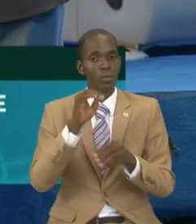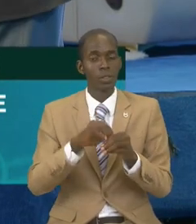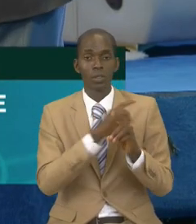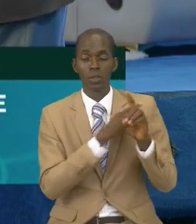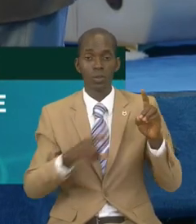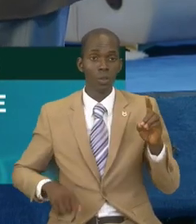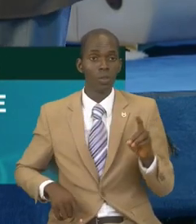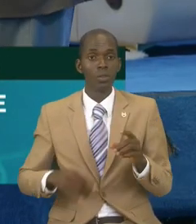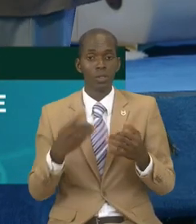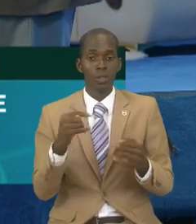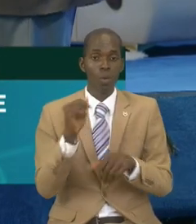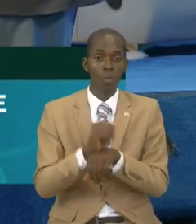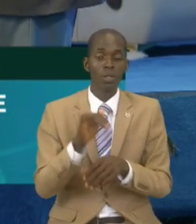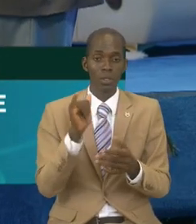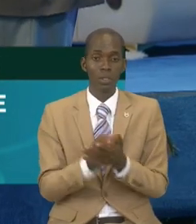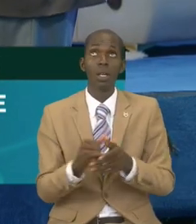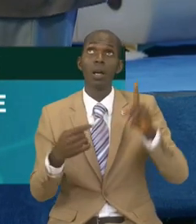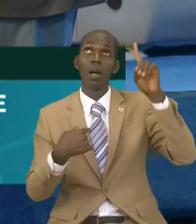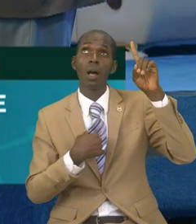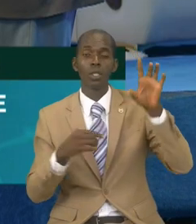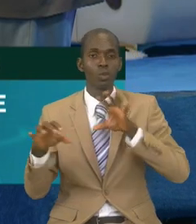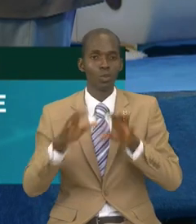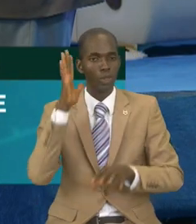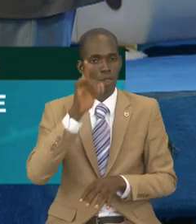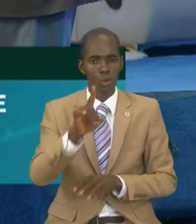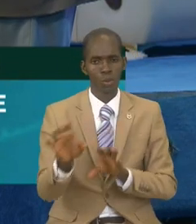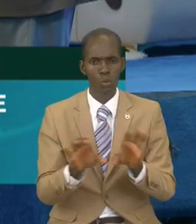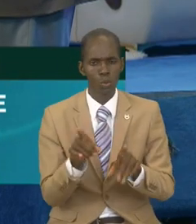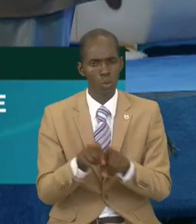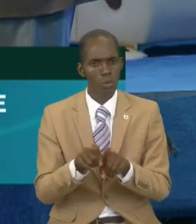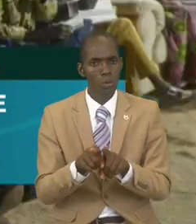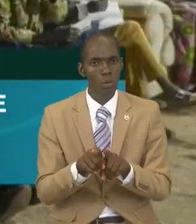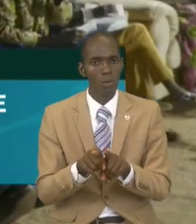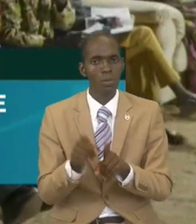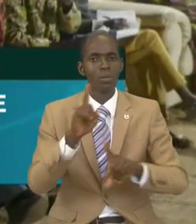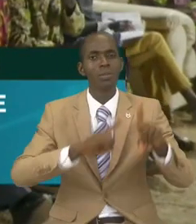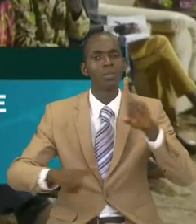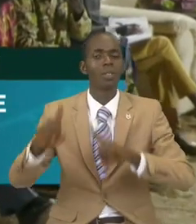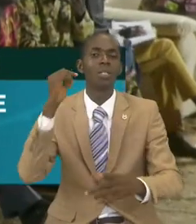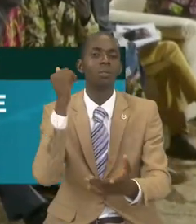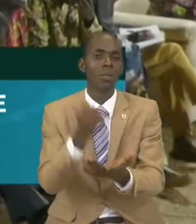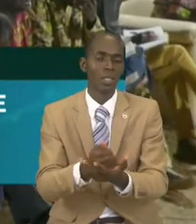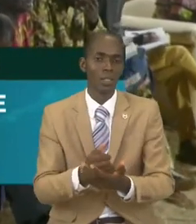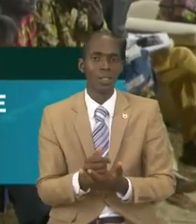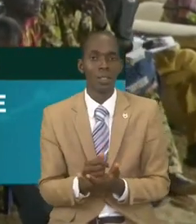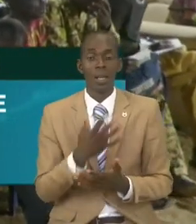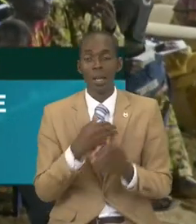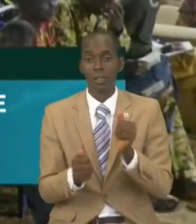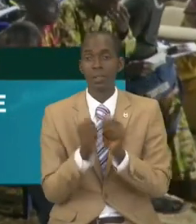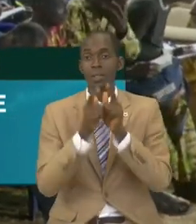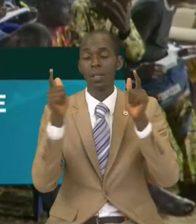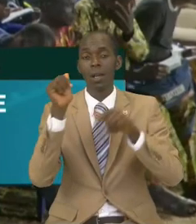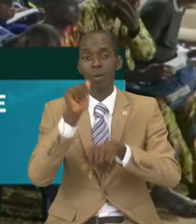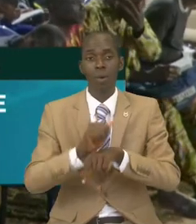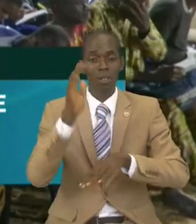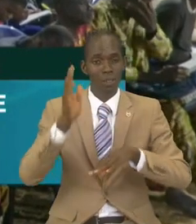do, shall he do also. You missed an amen there. And greater works than